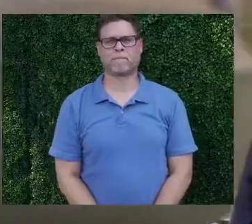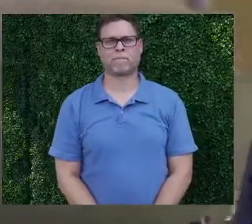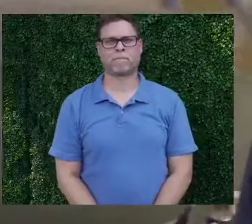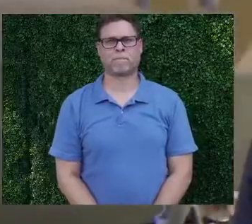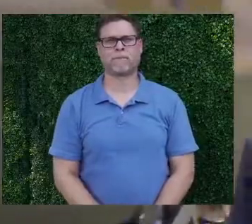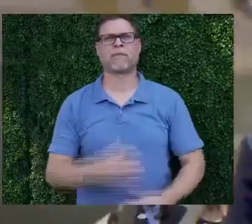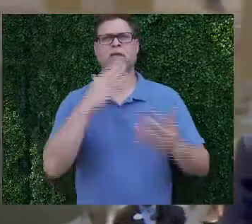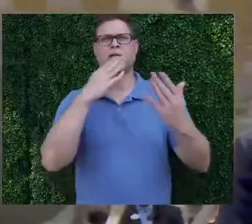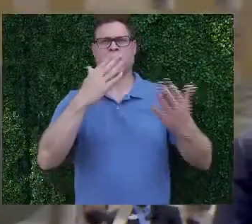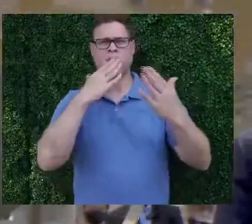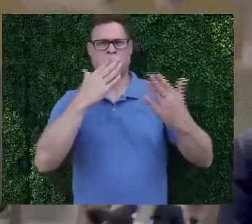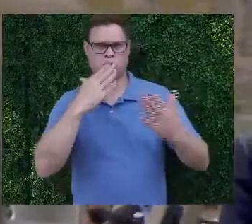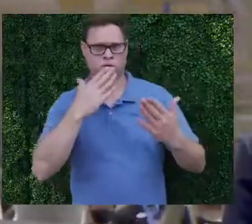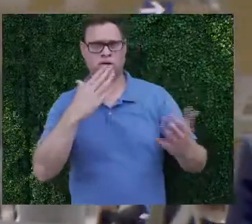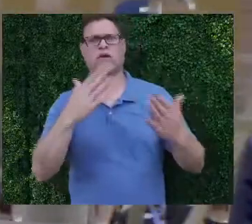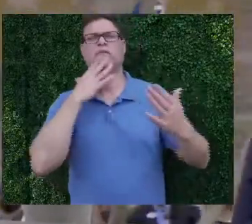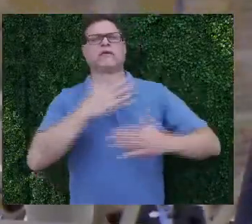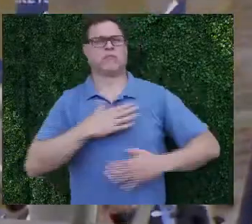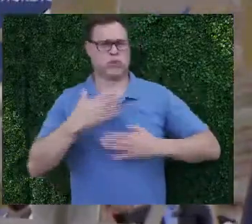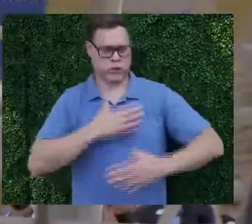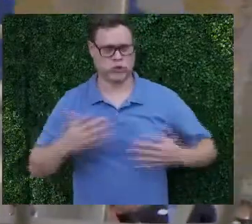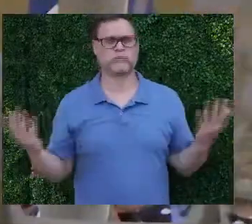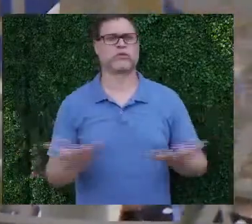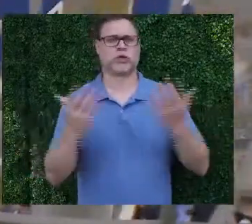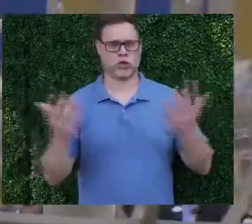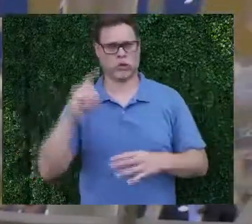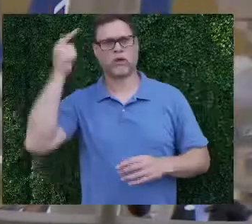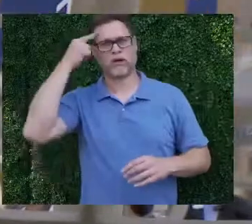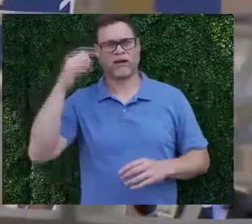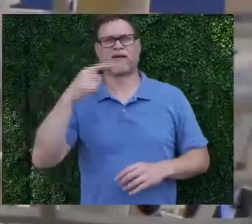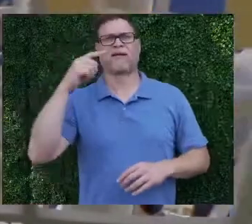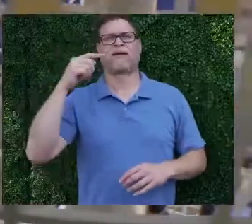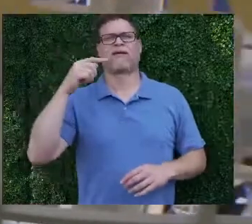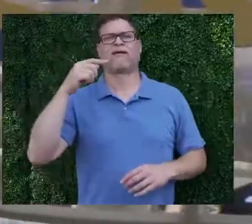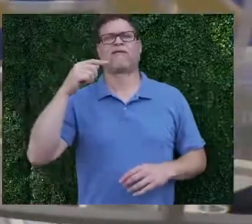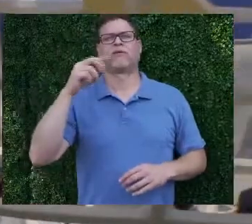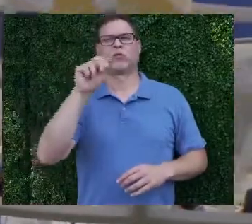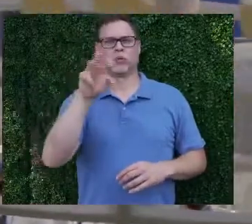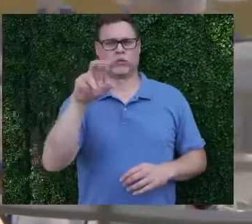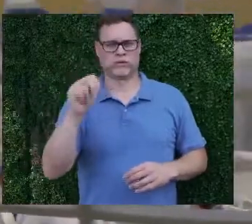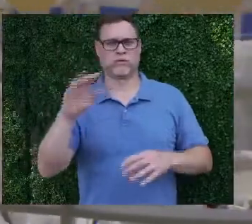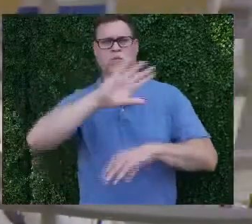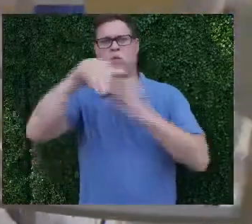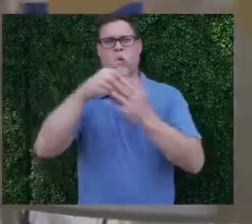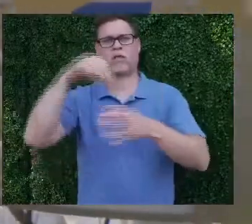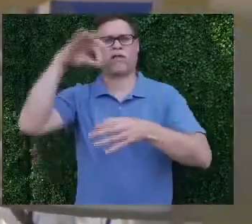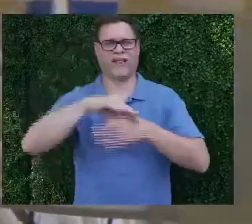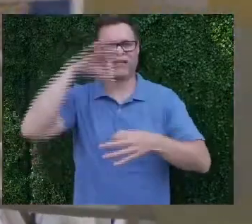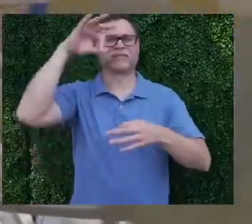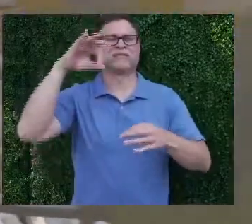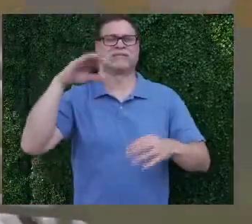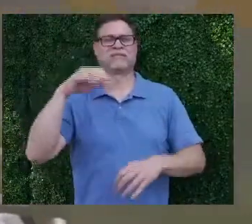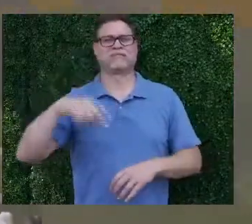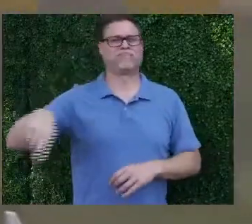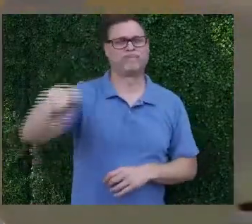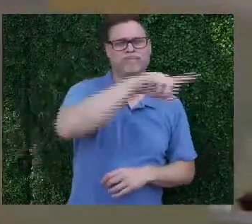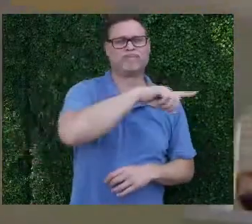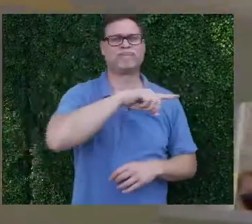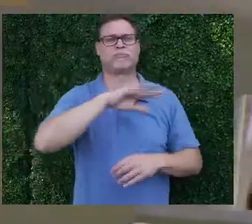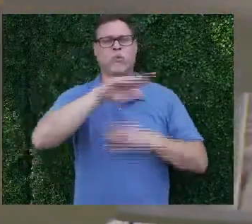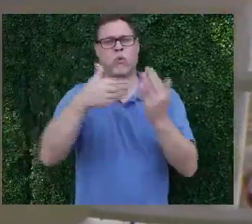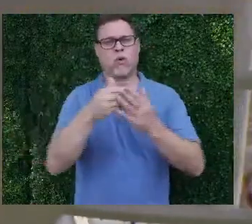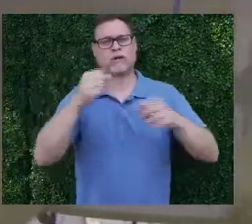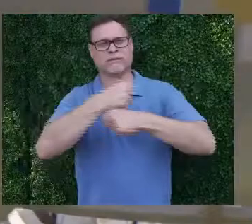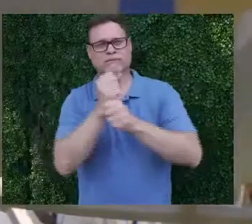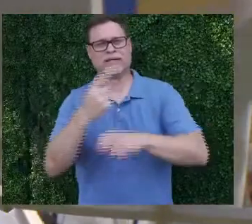Thank you and muchas gracias. It's a pleasure to be here with you, Governor Gavin Newsom, all the elected officials, and everybody here who has really made